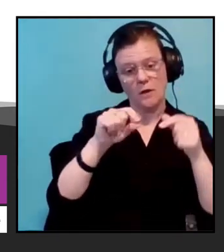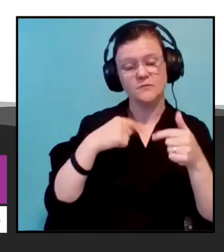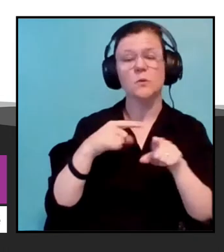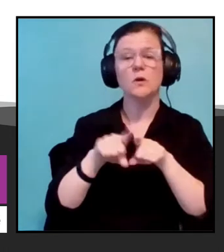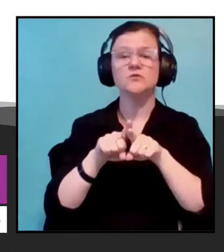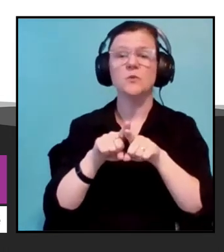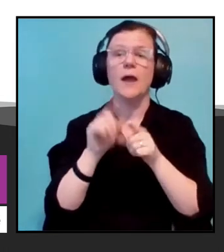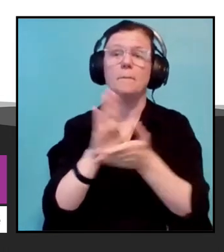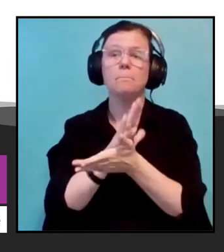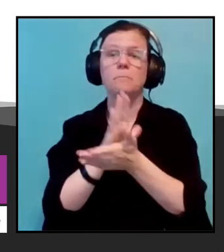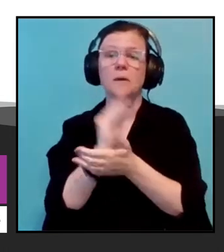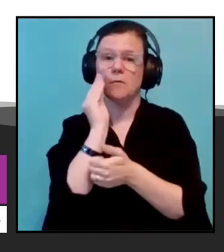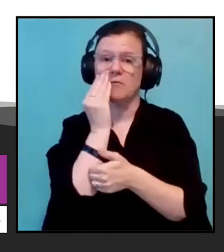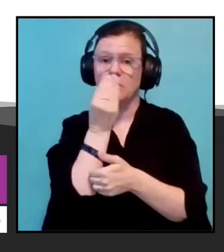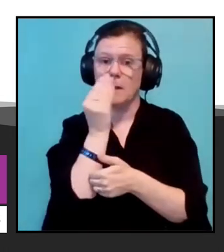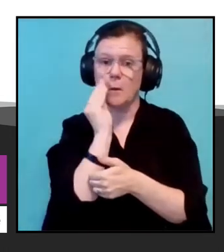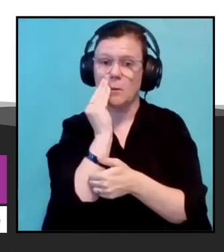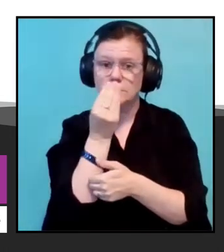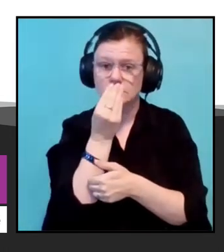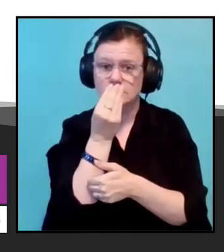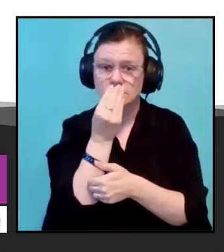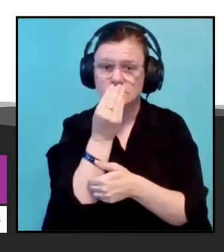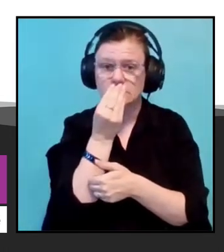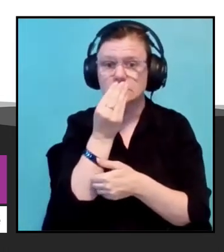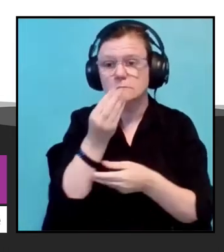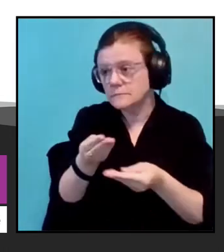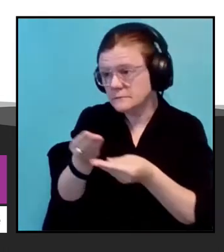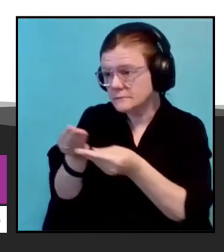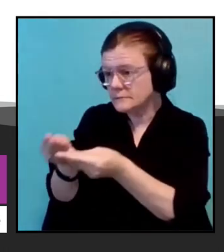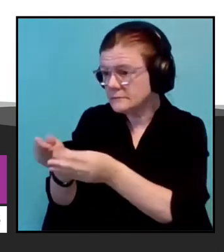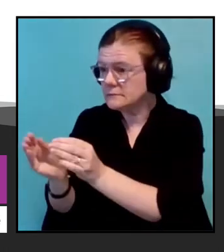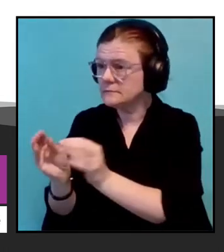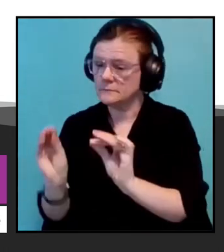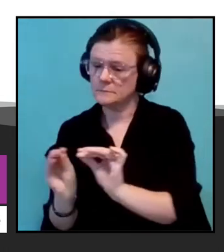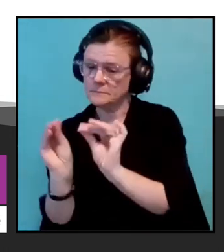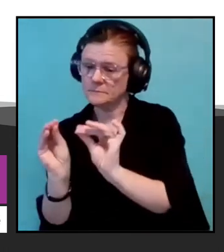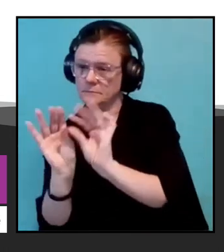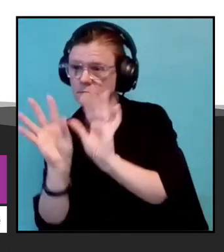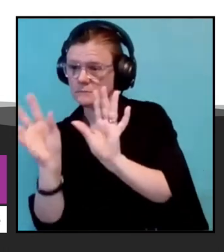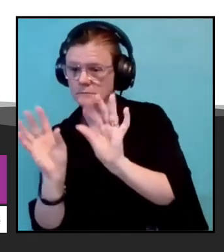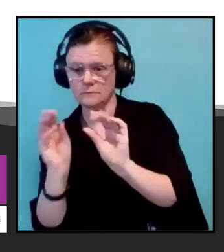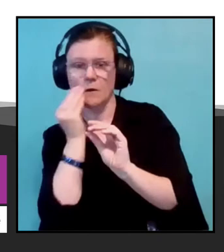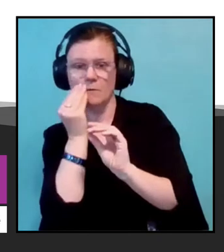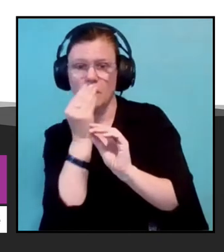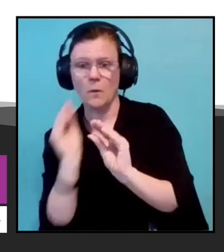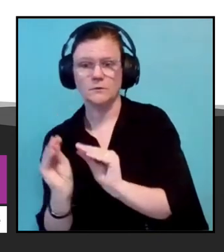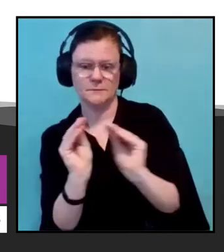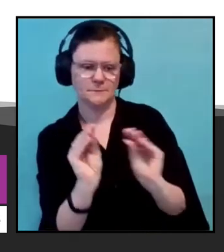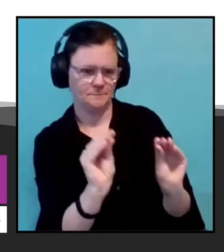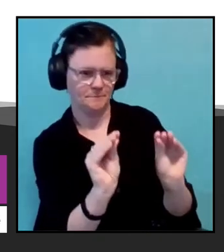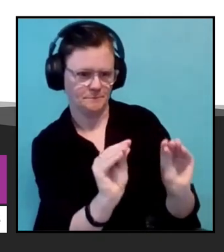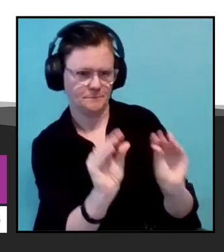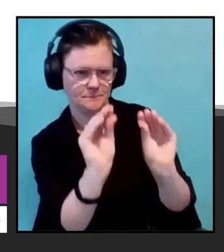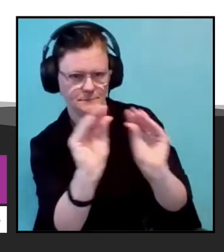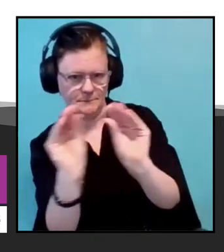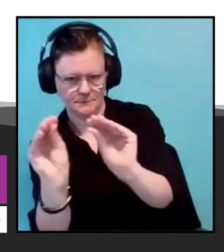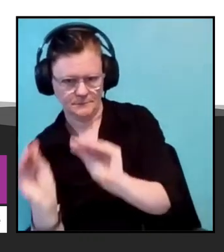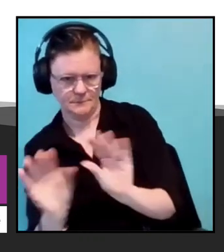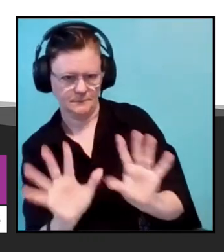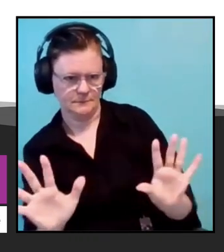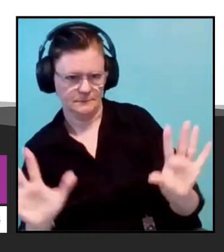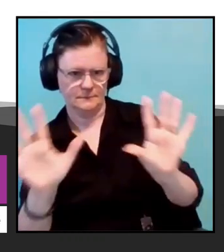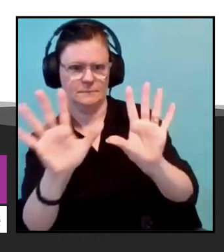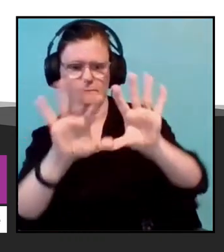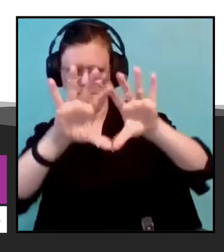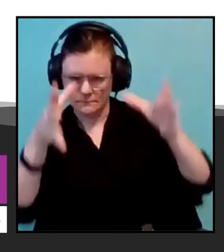flowers, where we invited community members to join us in making tissue paper flowers as well to add to our altar in addition